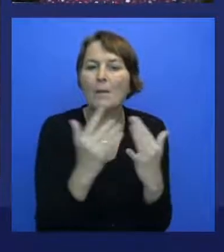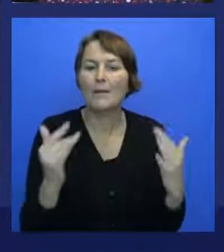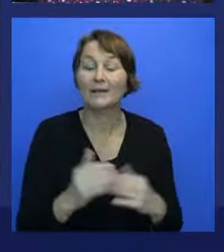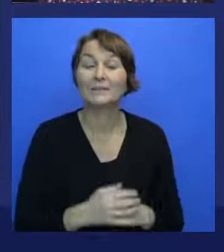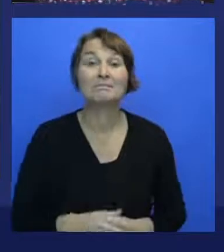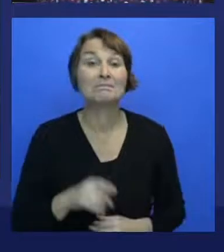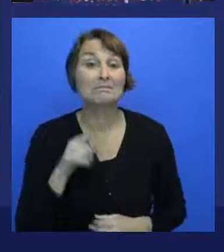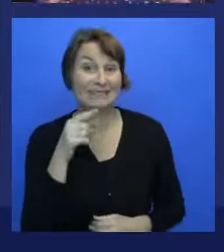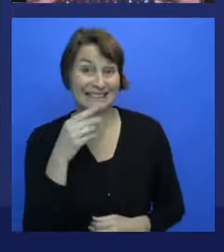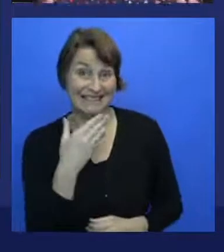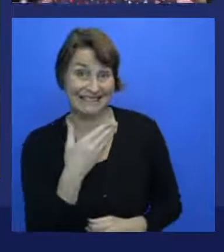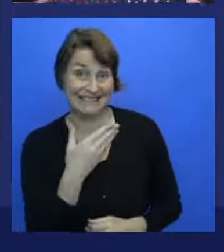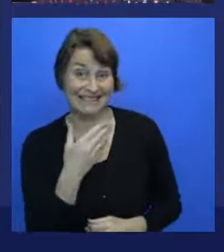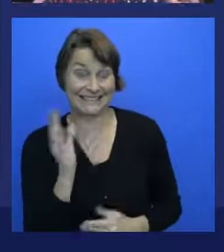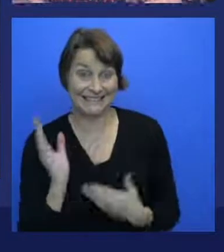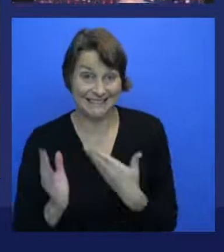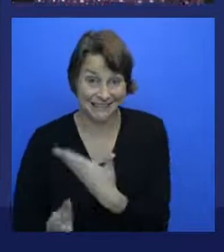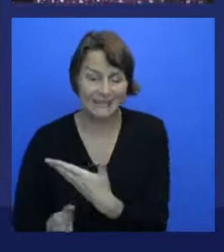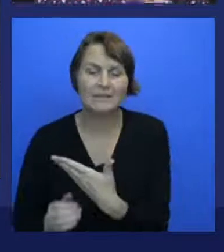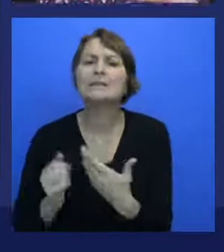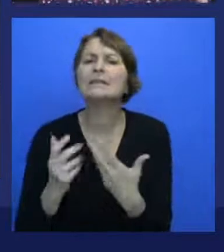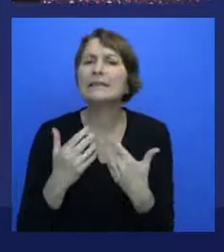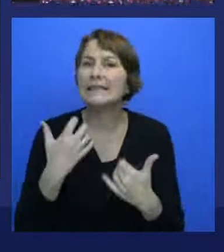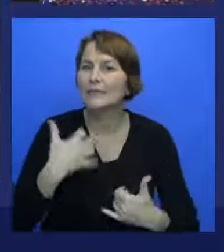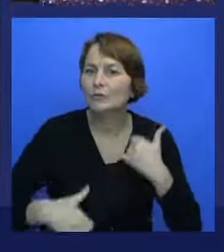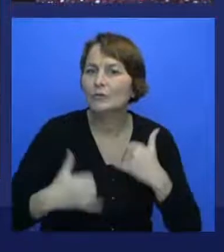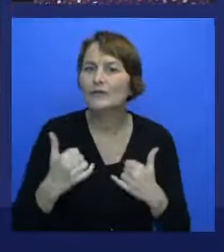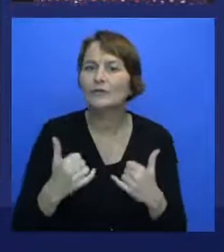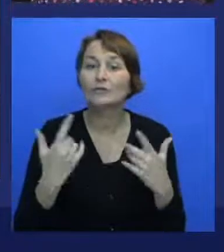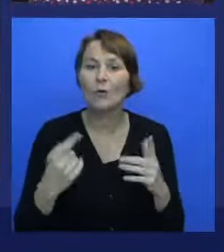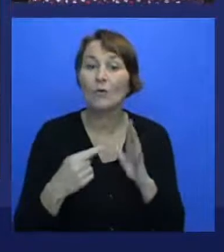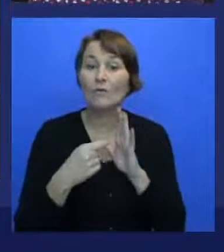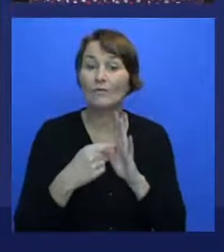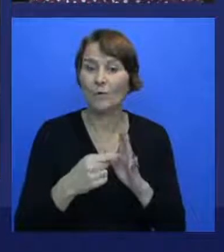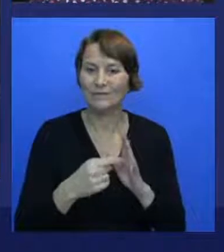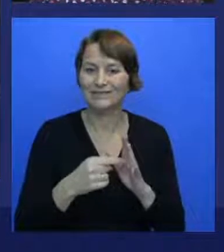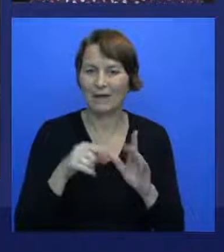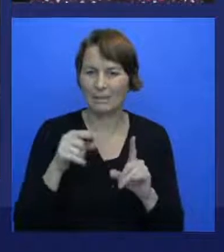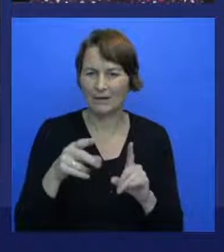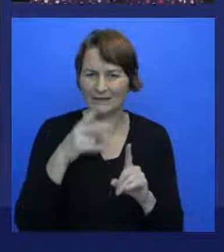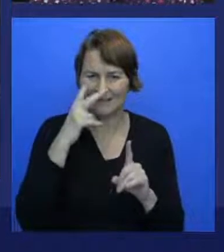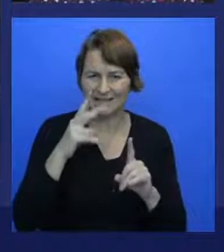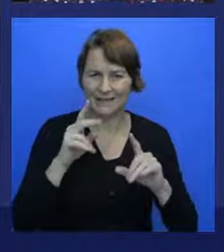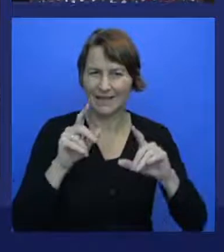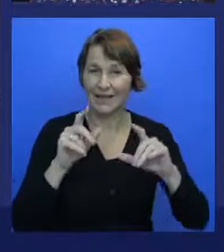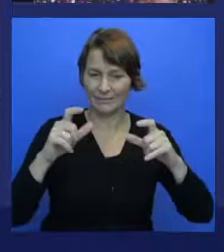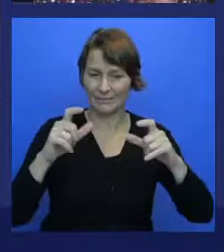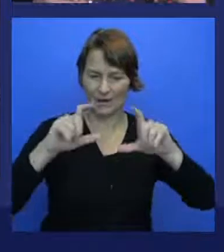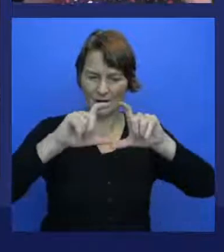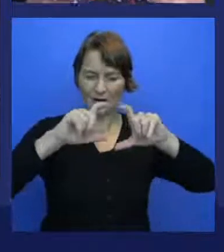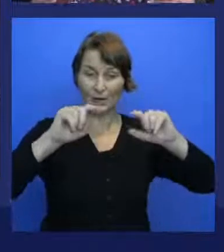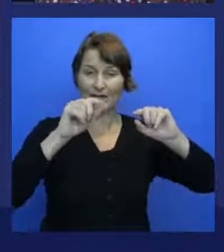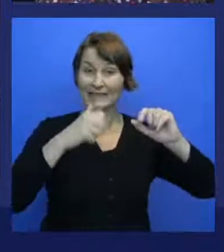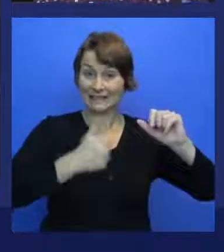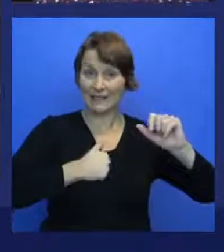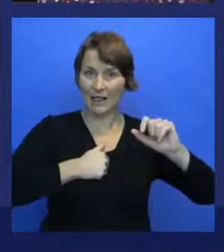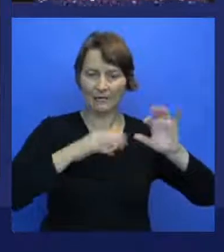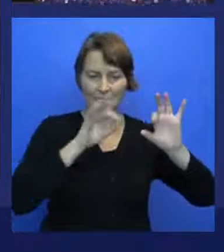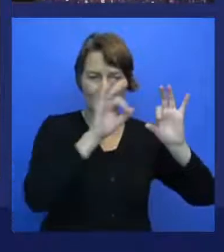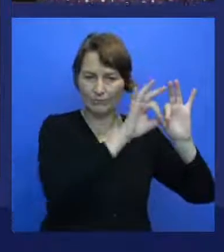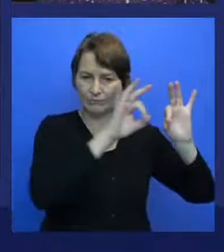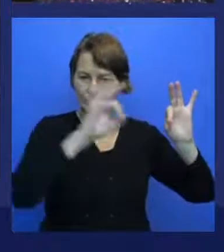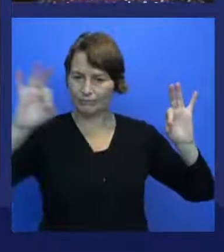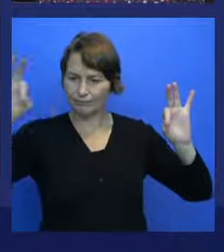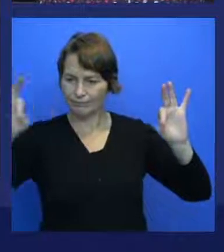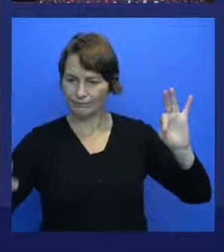is this notion of when people are in or outside of a polygon that you define, which is even more